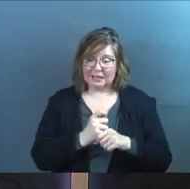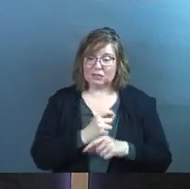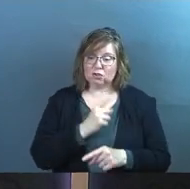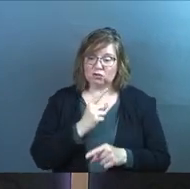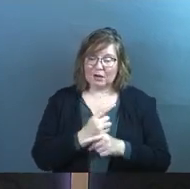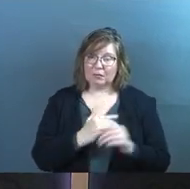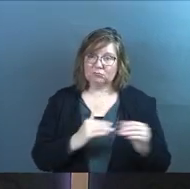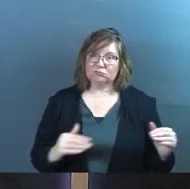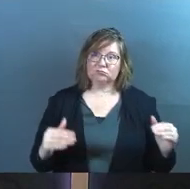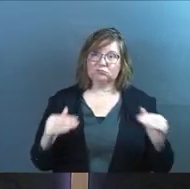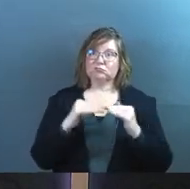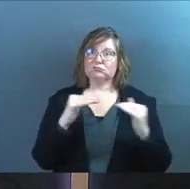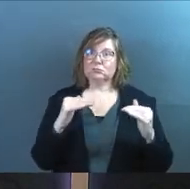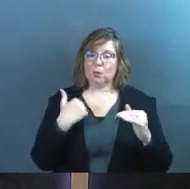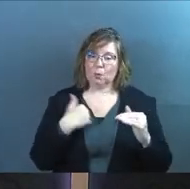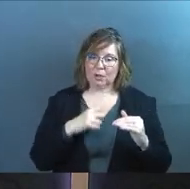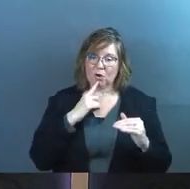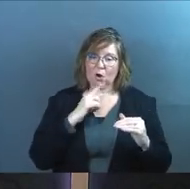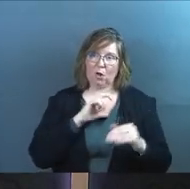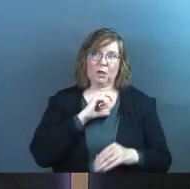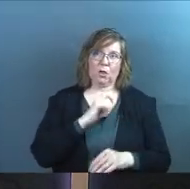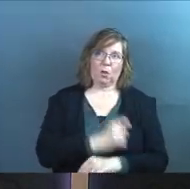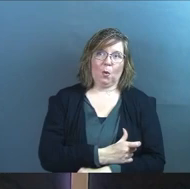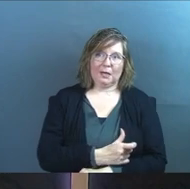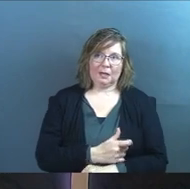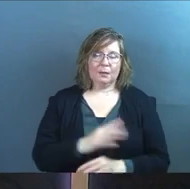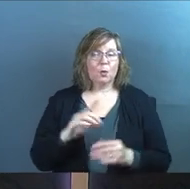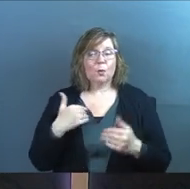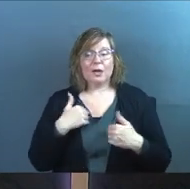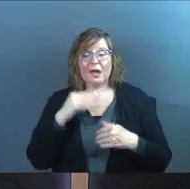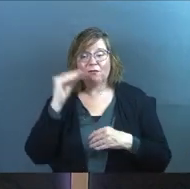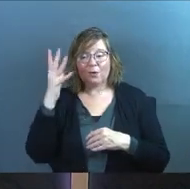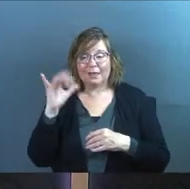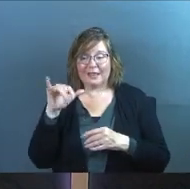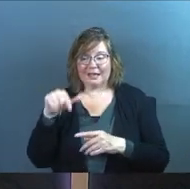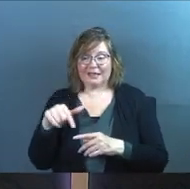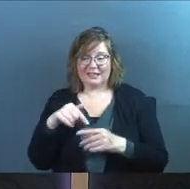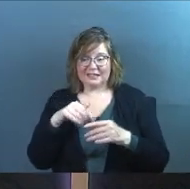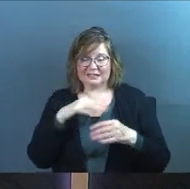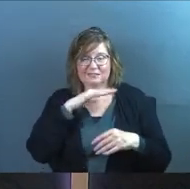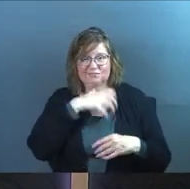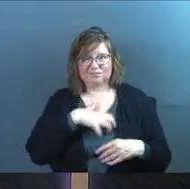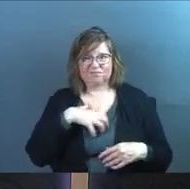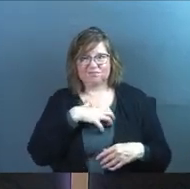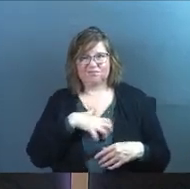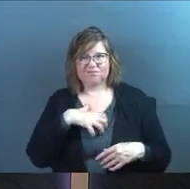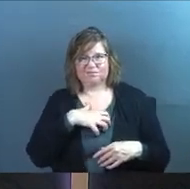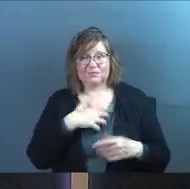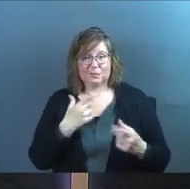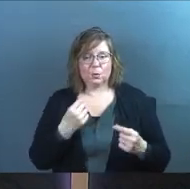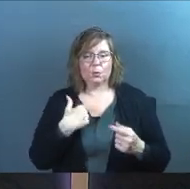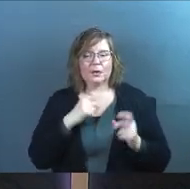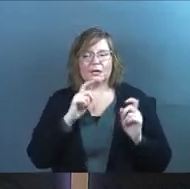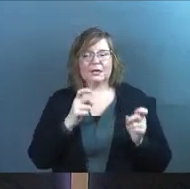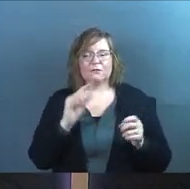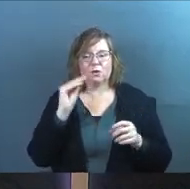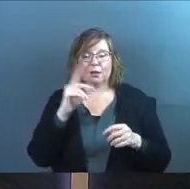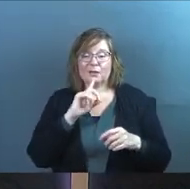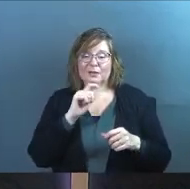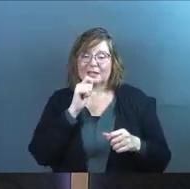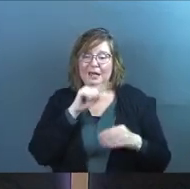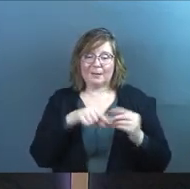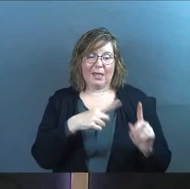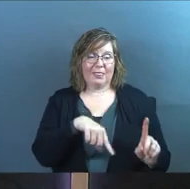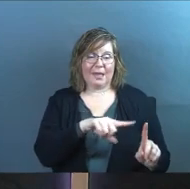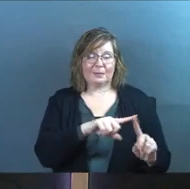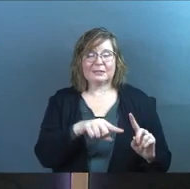the right thing. That we are the authority. But when we have grace like this, this rotten grace, what we're doing is we're giving out grace that is really not